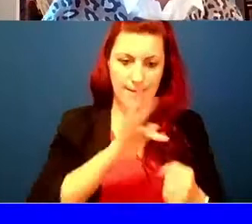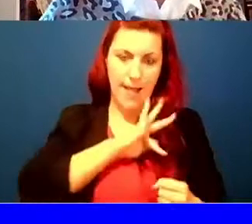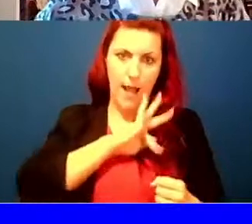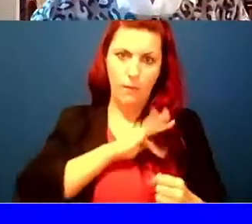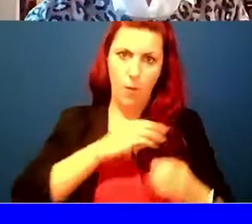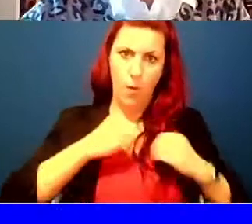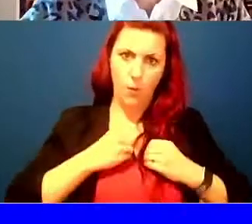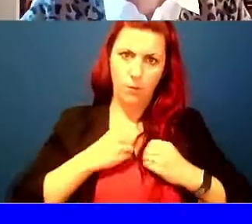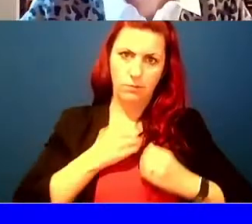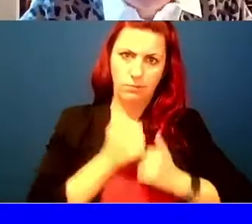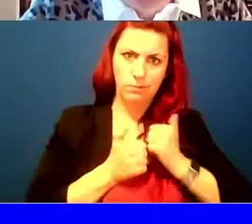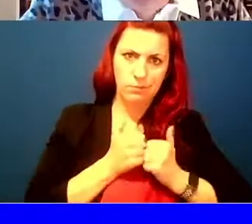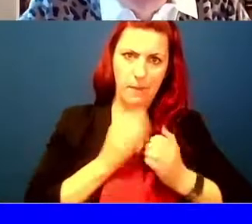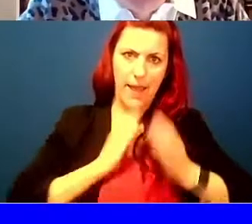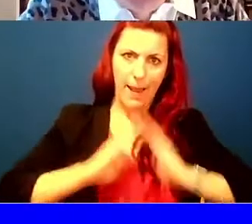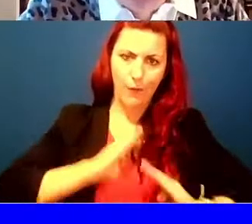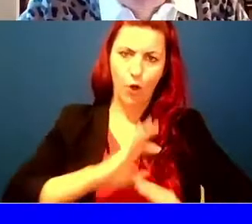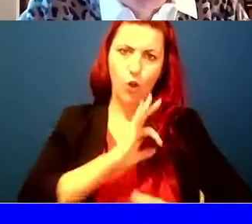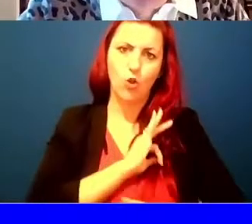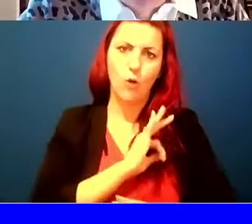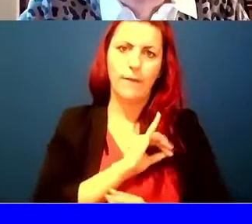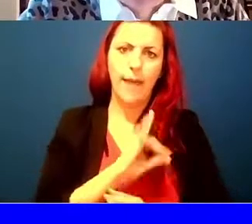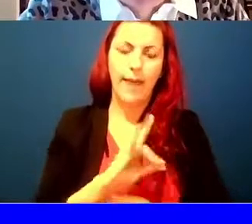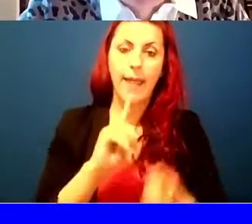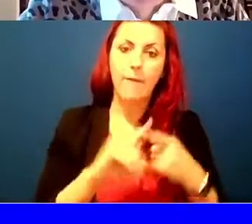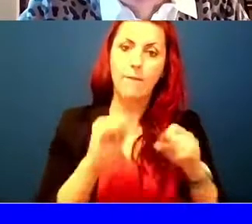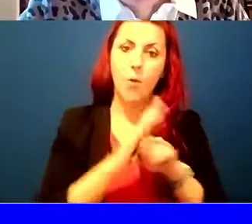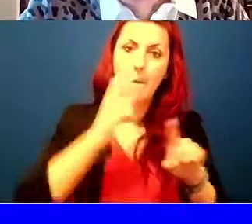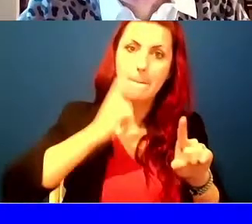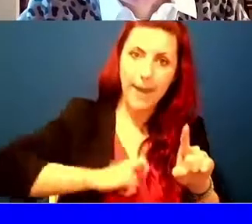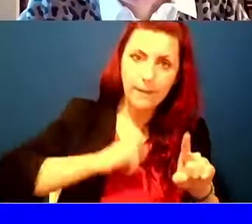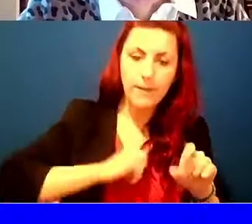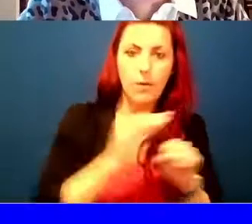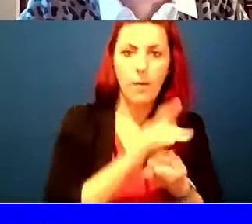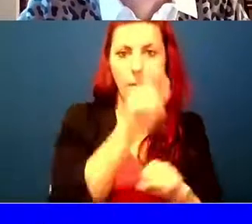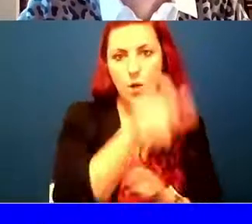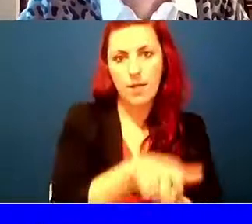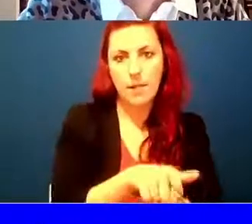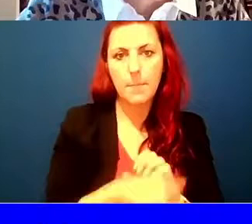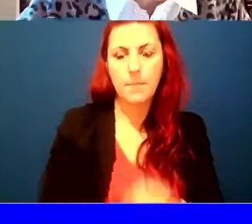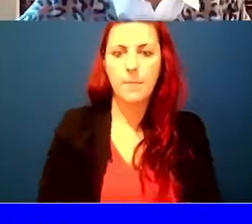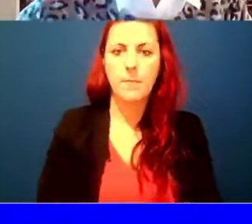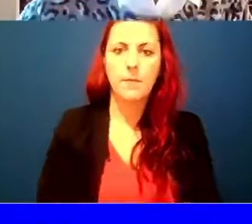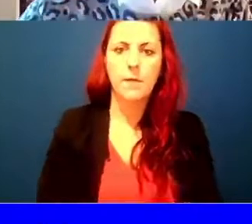person. I'll have the next slide, please. Thanks very much. Slide 7.